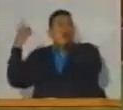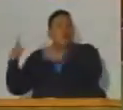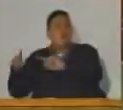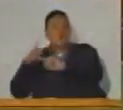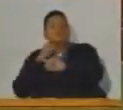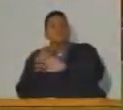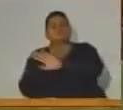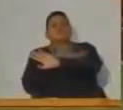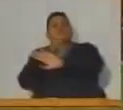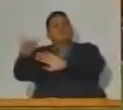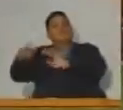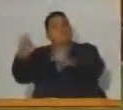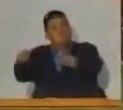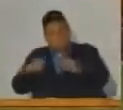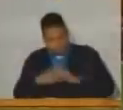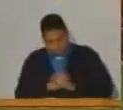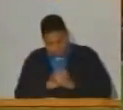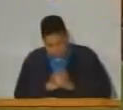value chain.